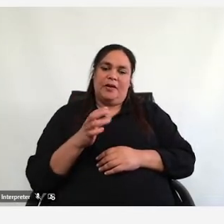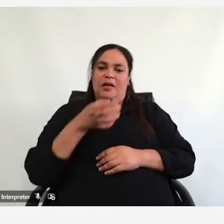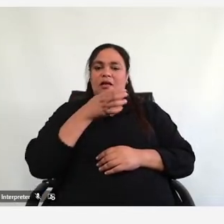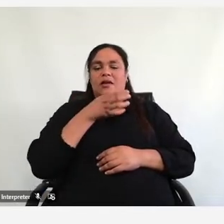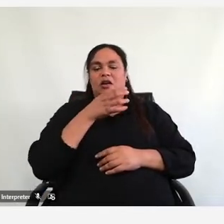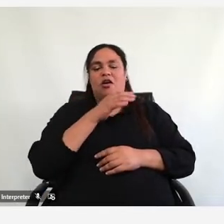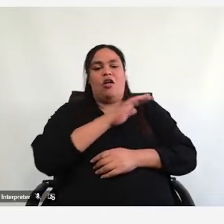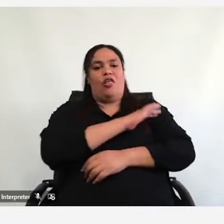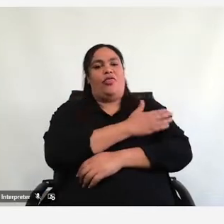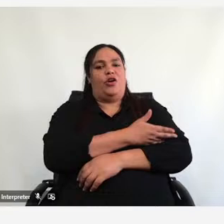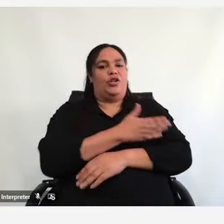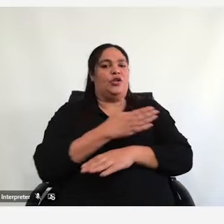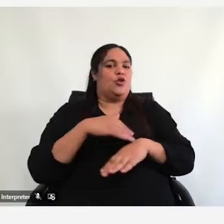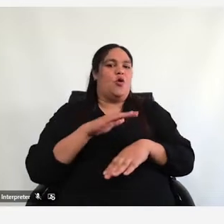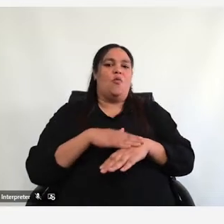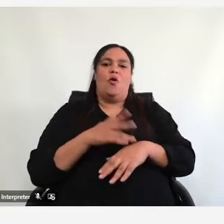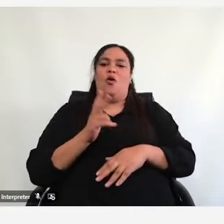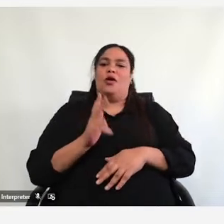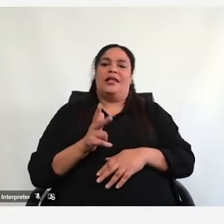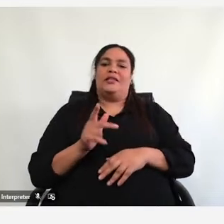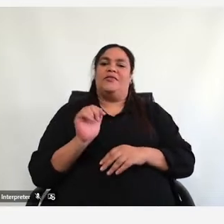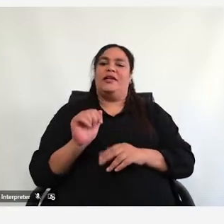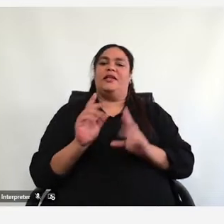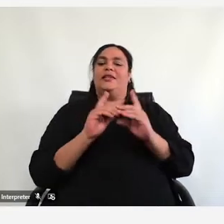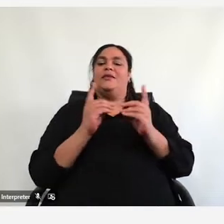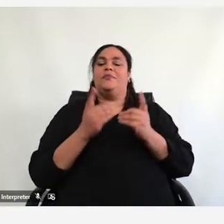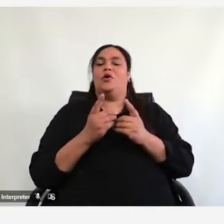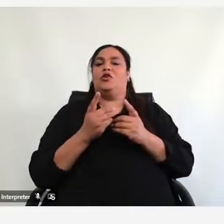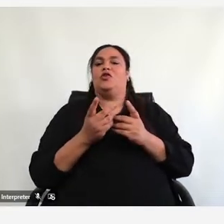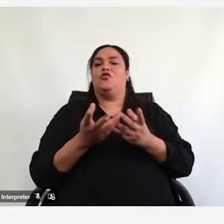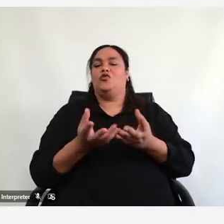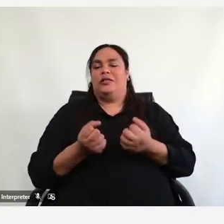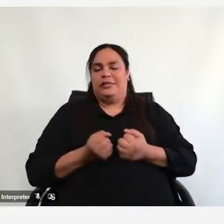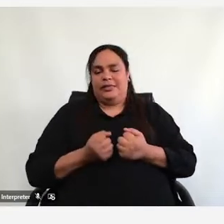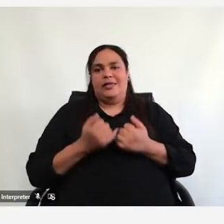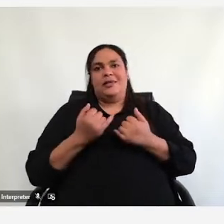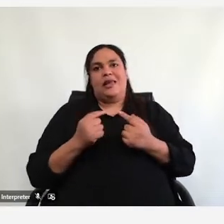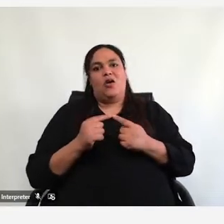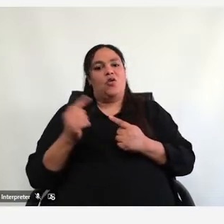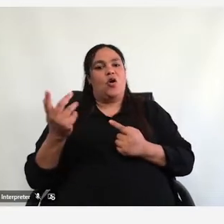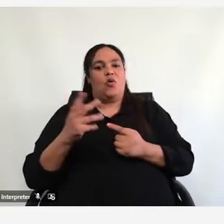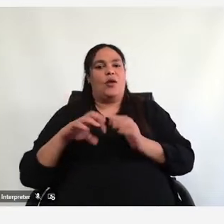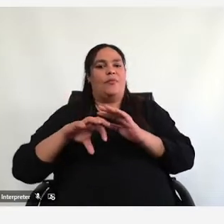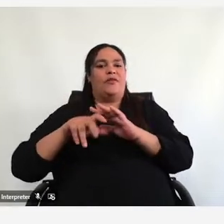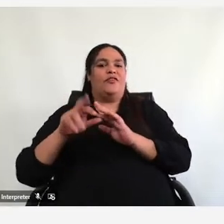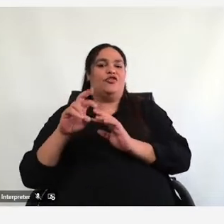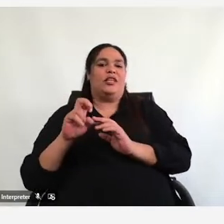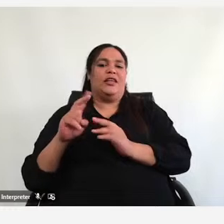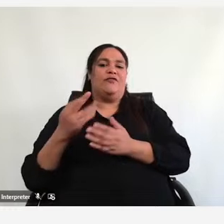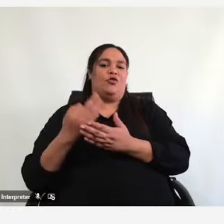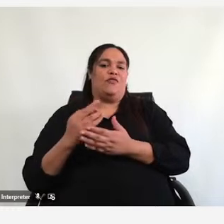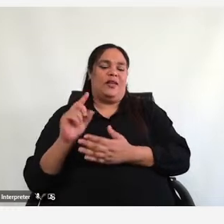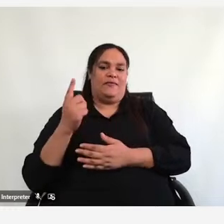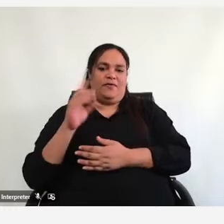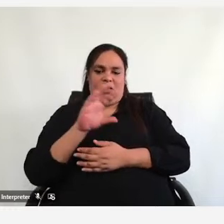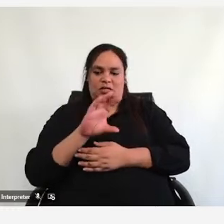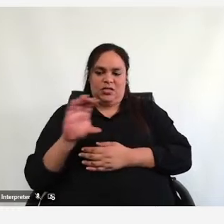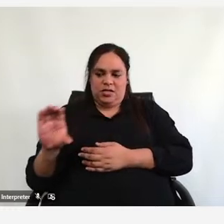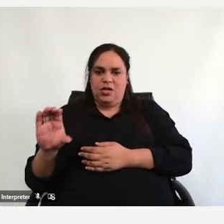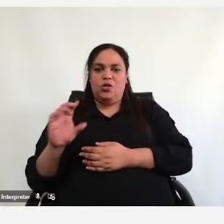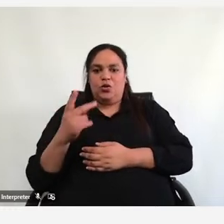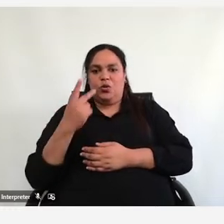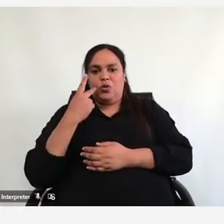is no longer classified as departmental receipts. It now goes to the Provincial Revenue Fund first. So you're going to see